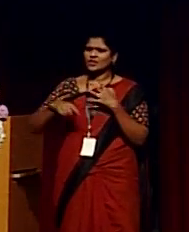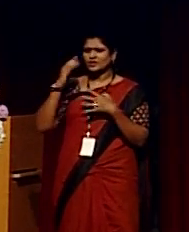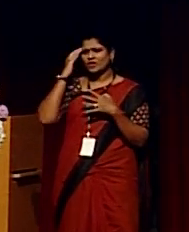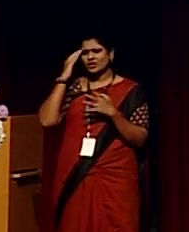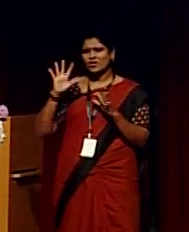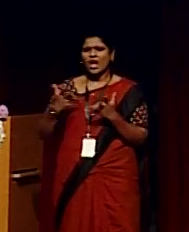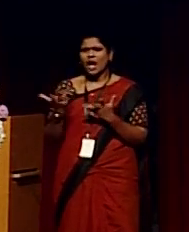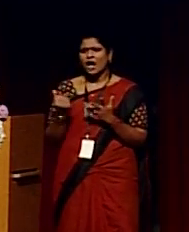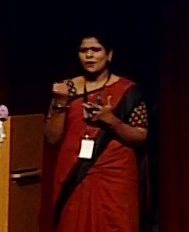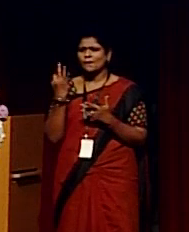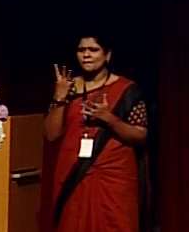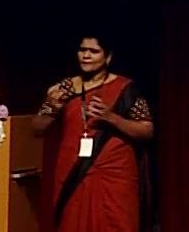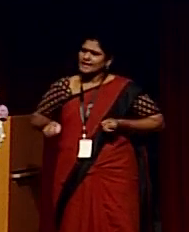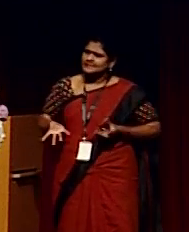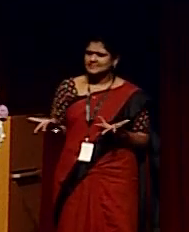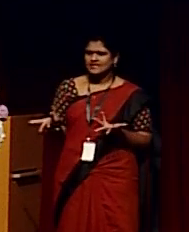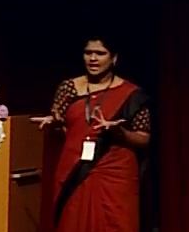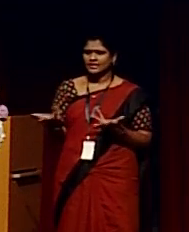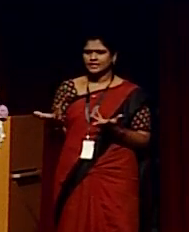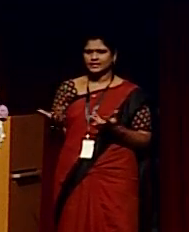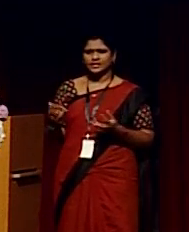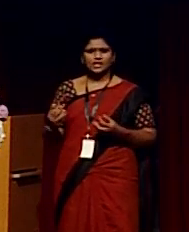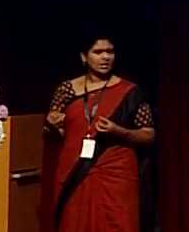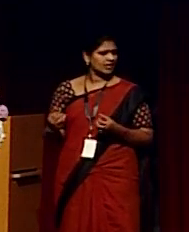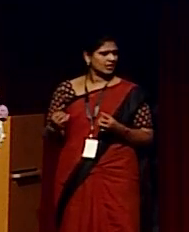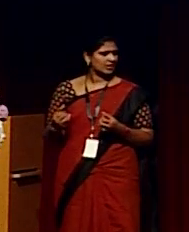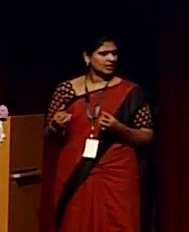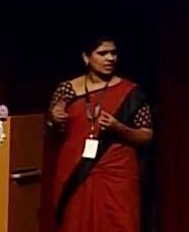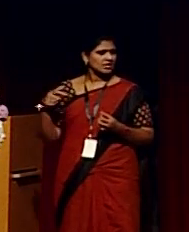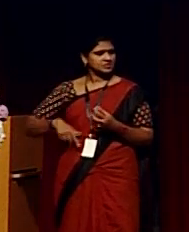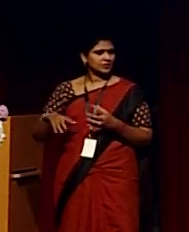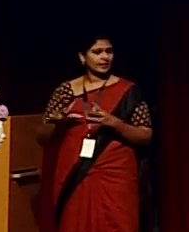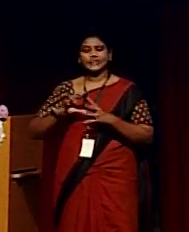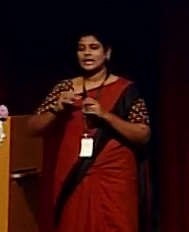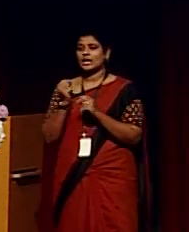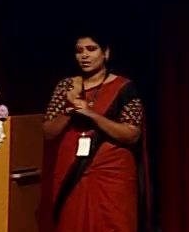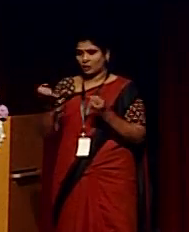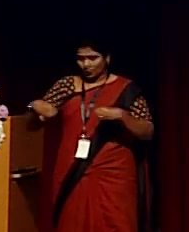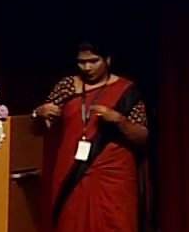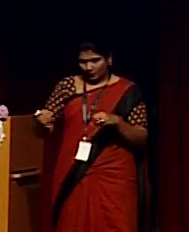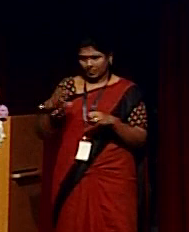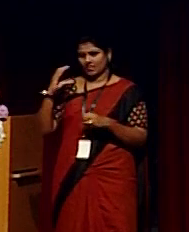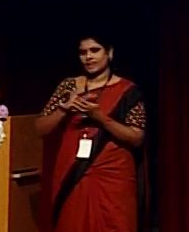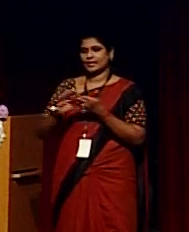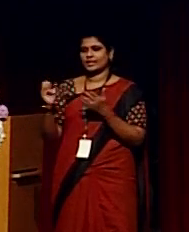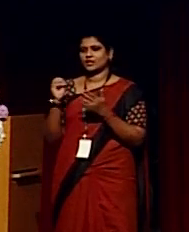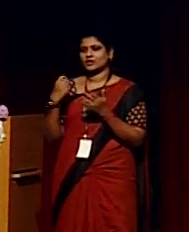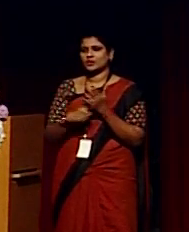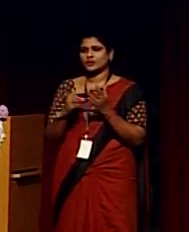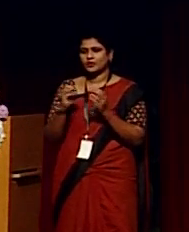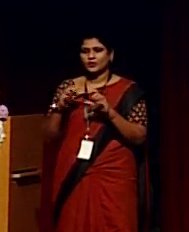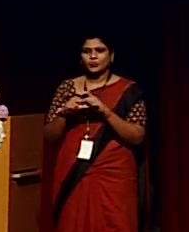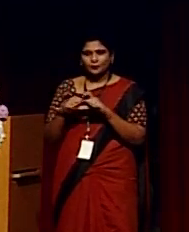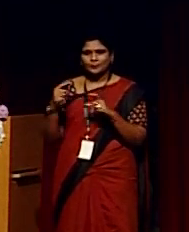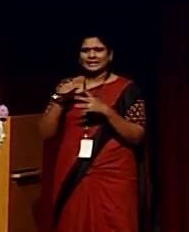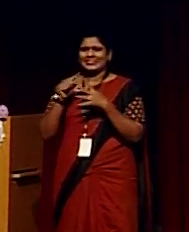in 2012-13, where I started implementing the system within ChromeVox. These days it has taken on a life of its own. It's being used by a